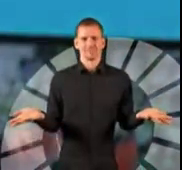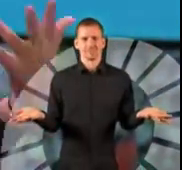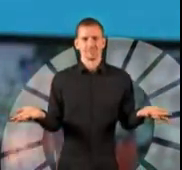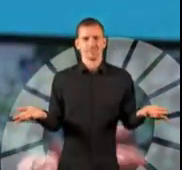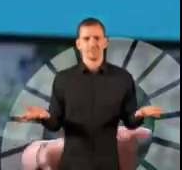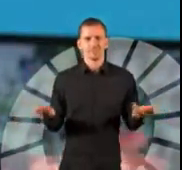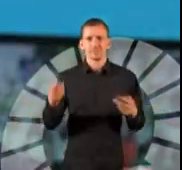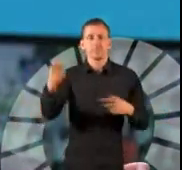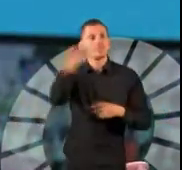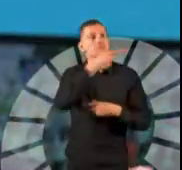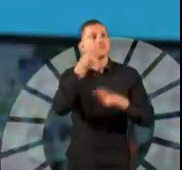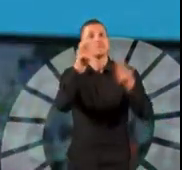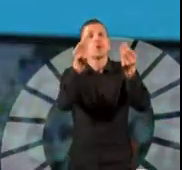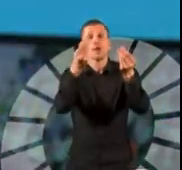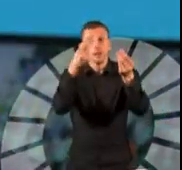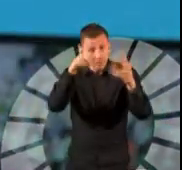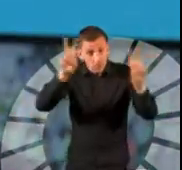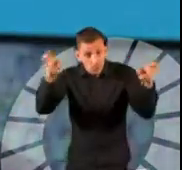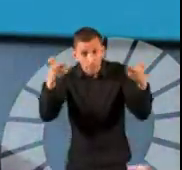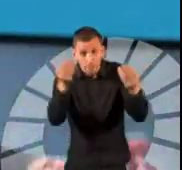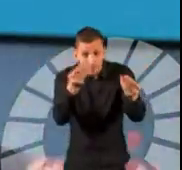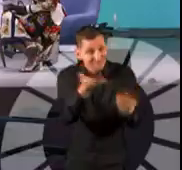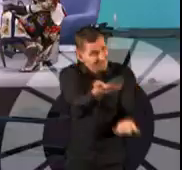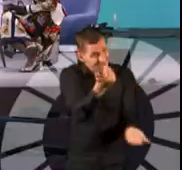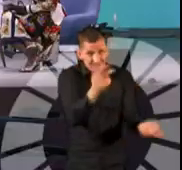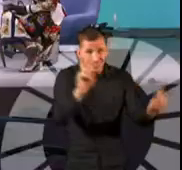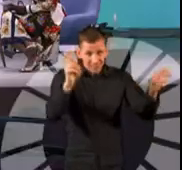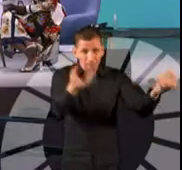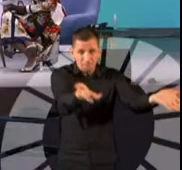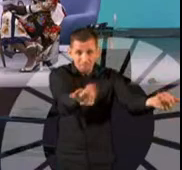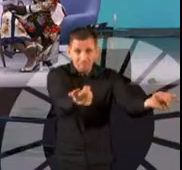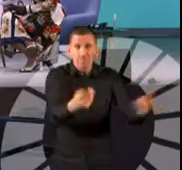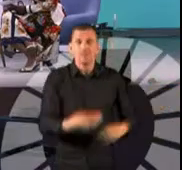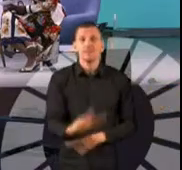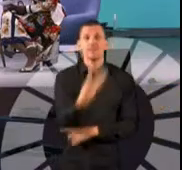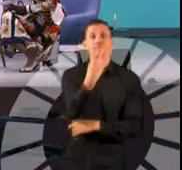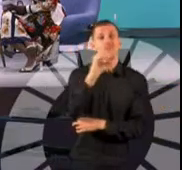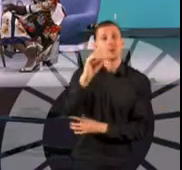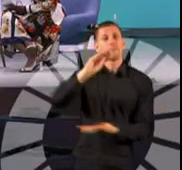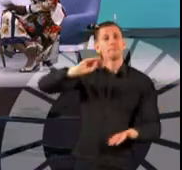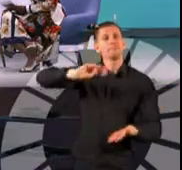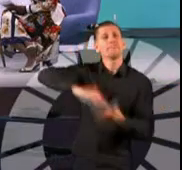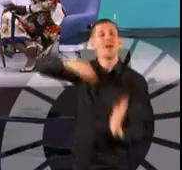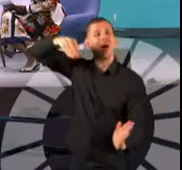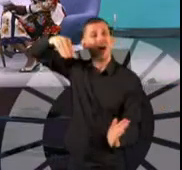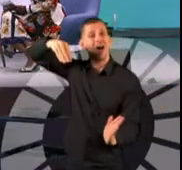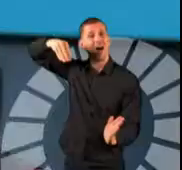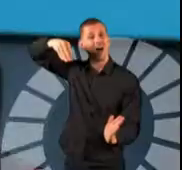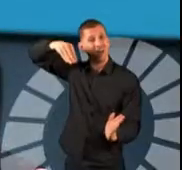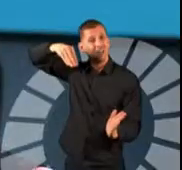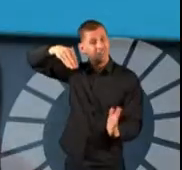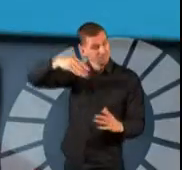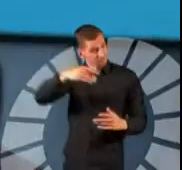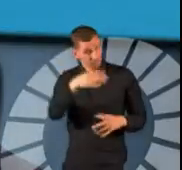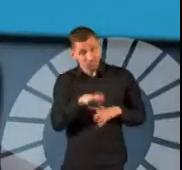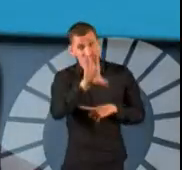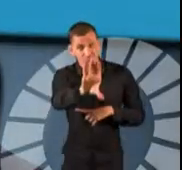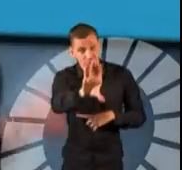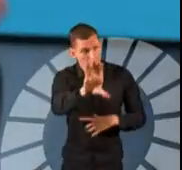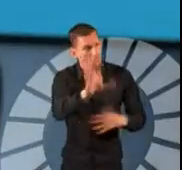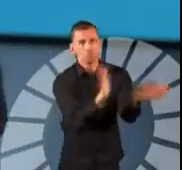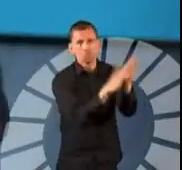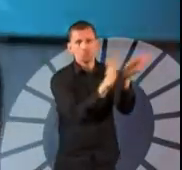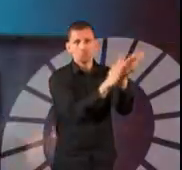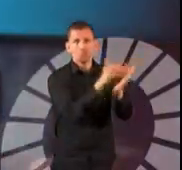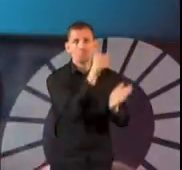$40 billion, that is an amazing commitment, but that funding should go directly to women and girls most